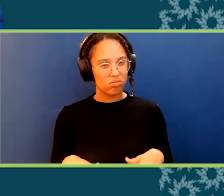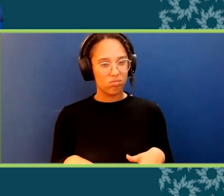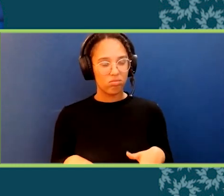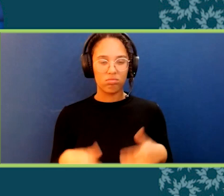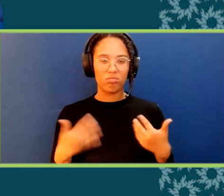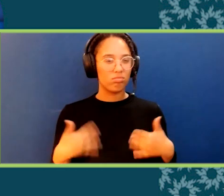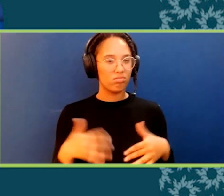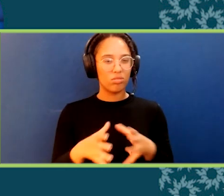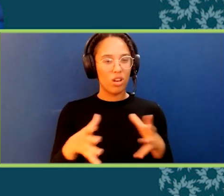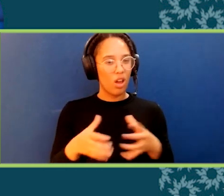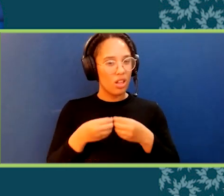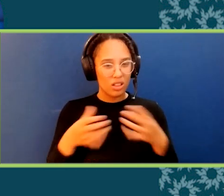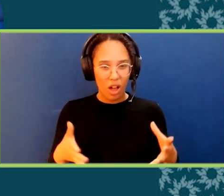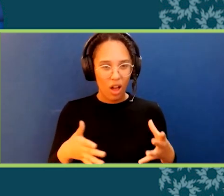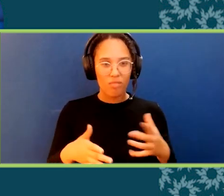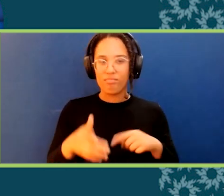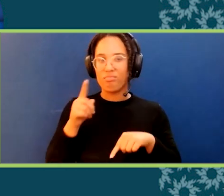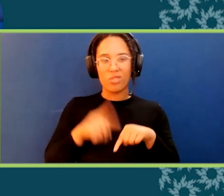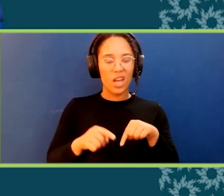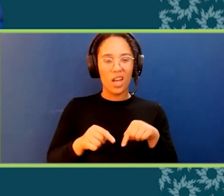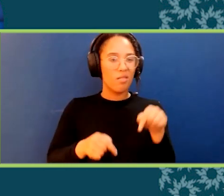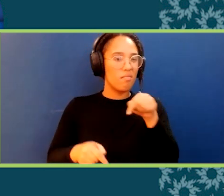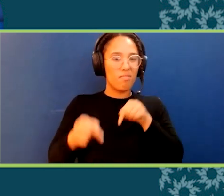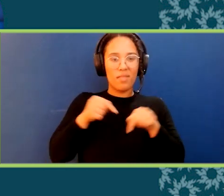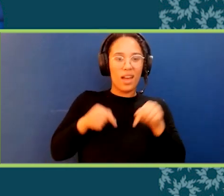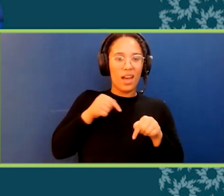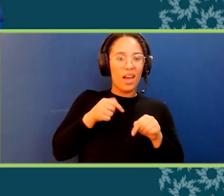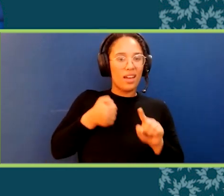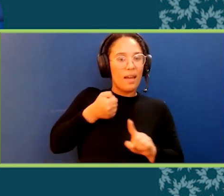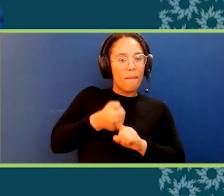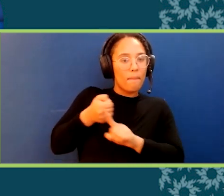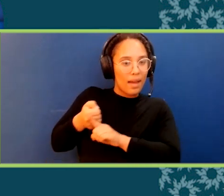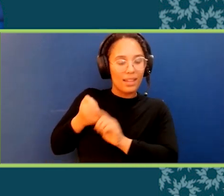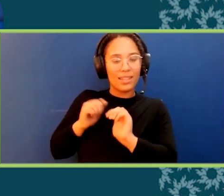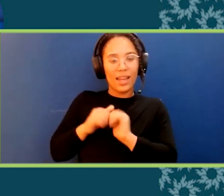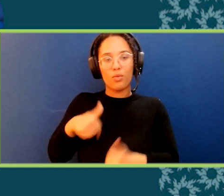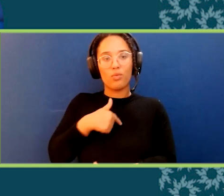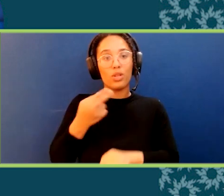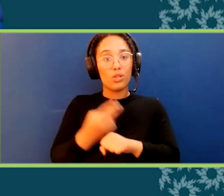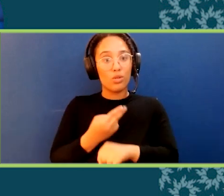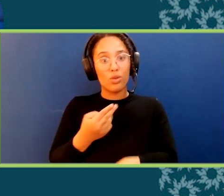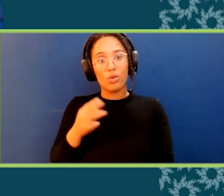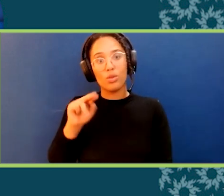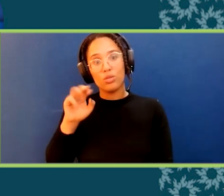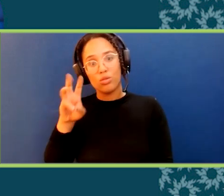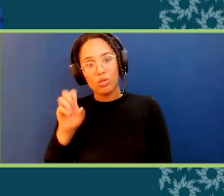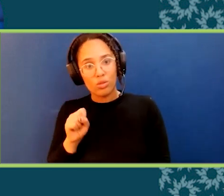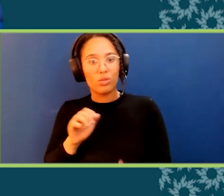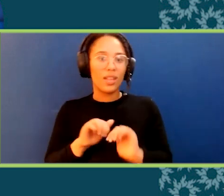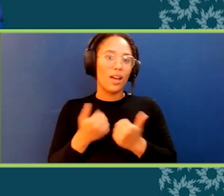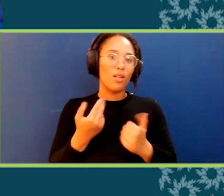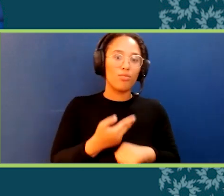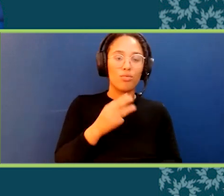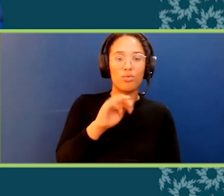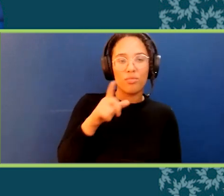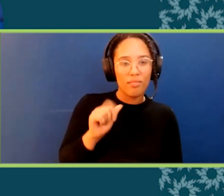the impacts of how we use media, how we use news, how we spread disinformation. How have